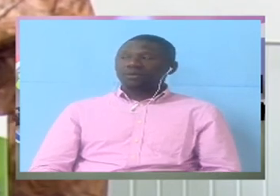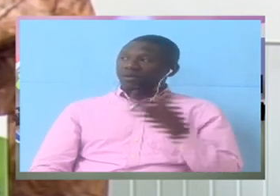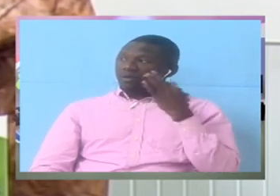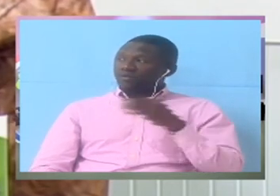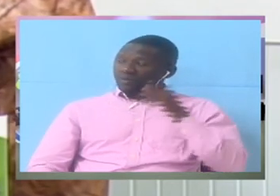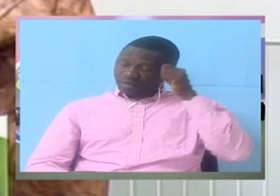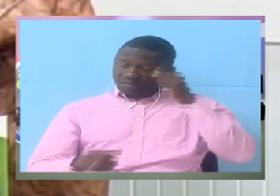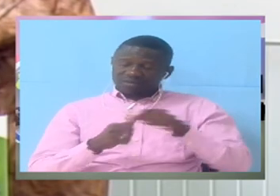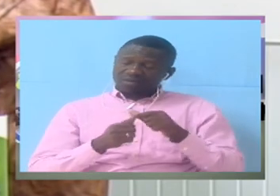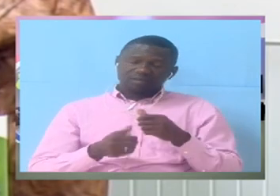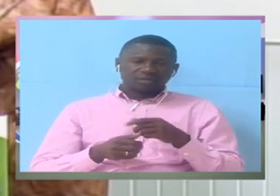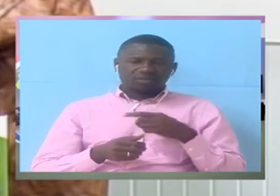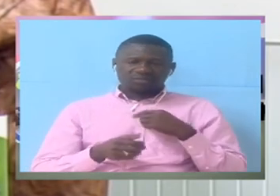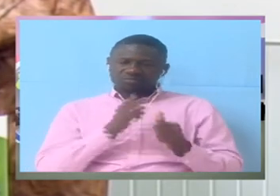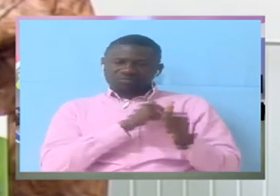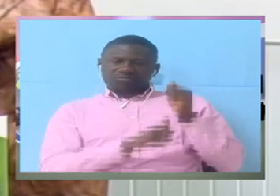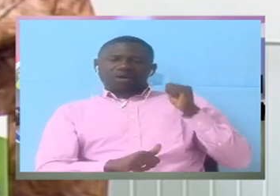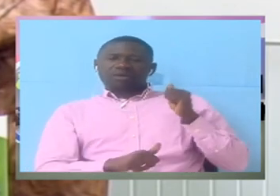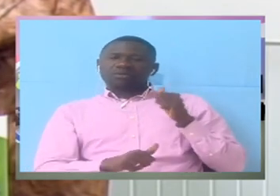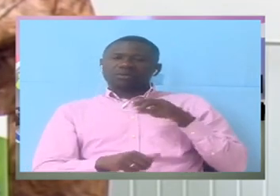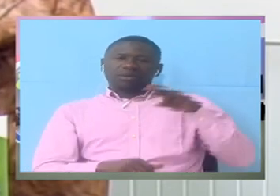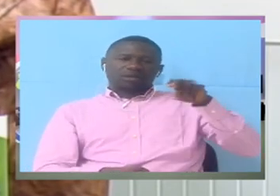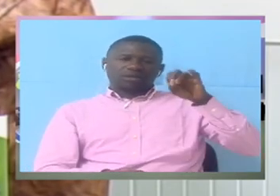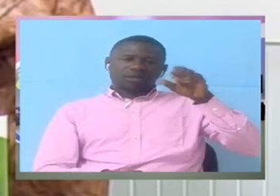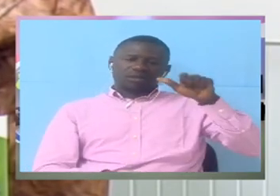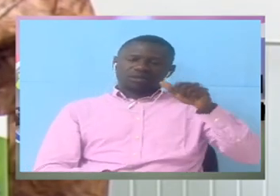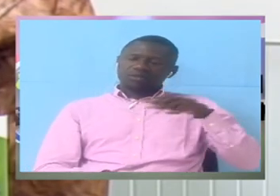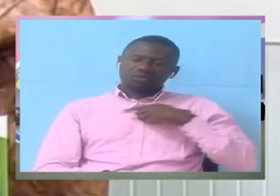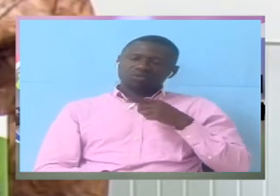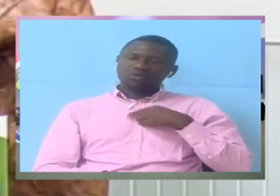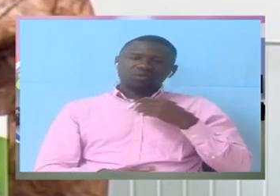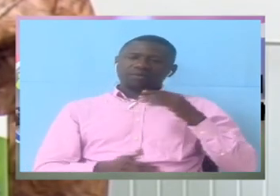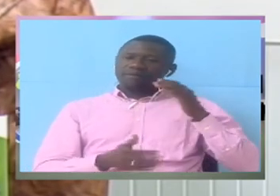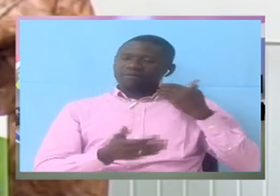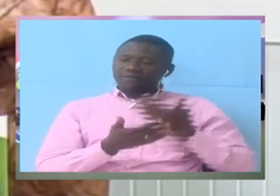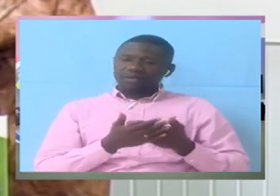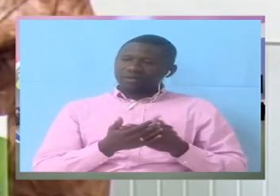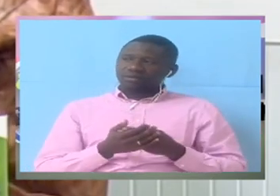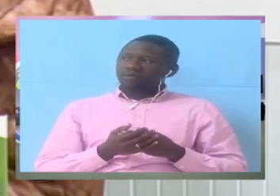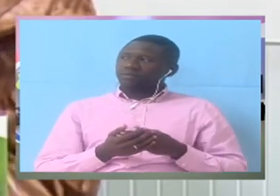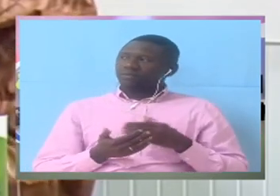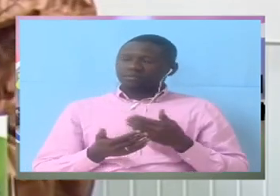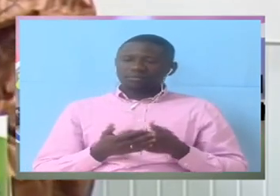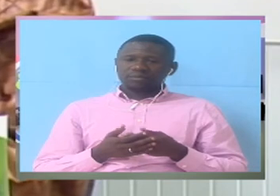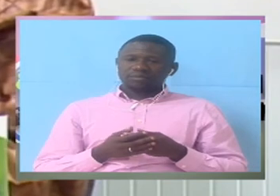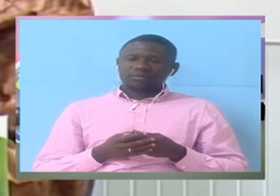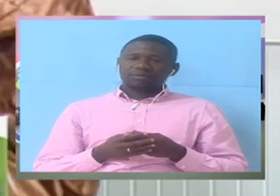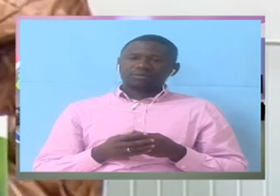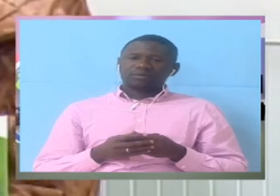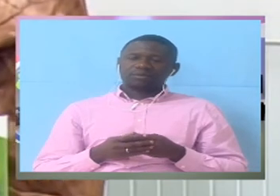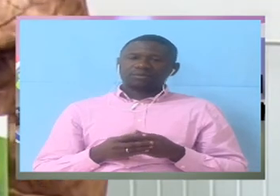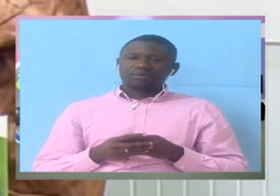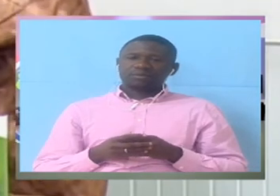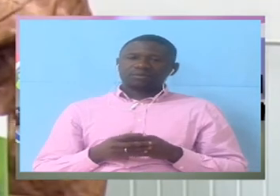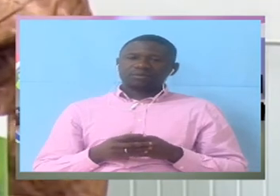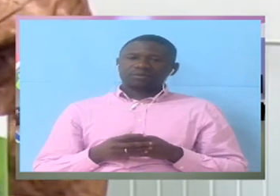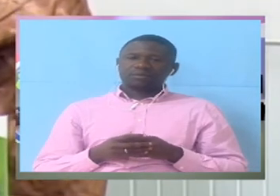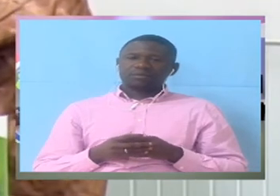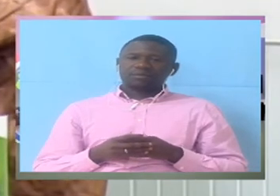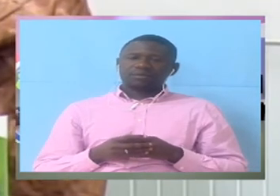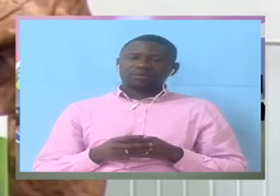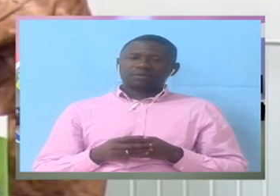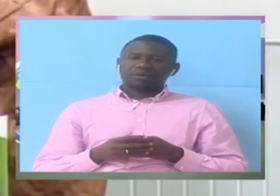If you would excuse me a little bit, let's return to the NIA because there are things I have not completely said. Do la tra NIA ben na manje lam fatew